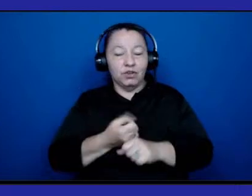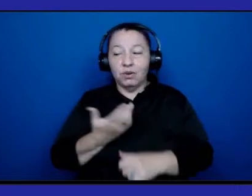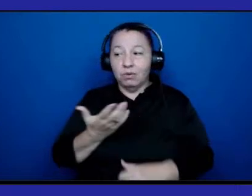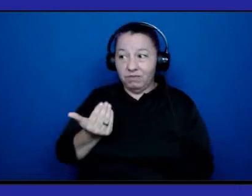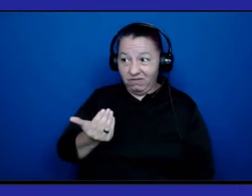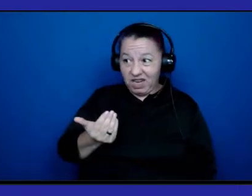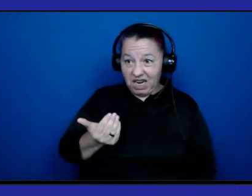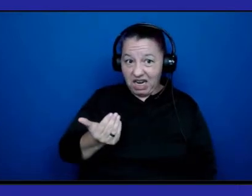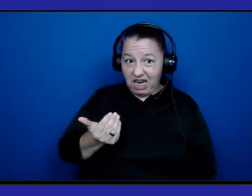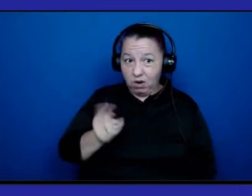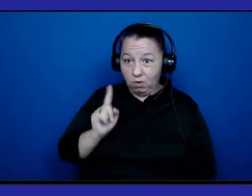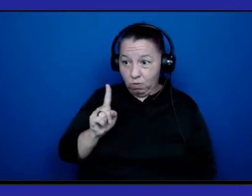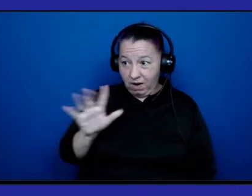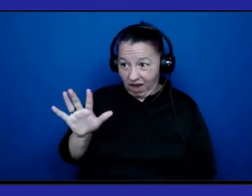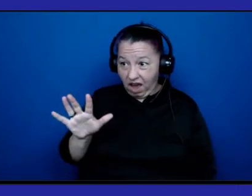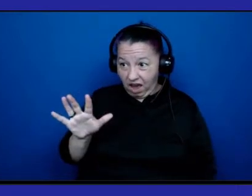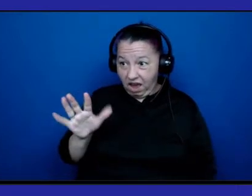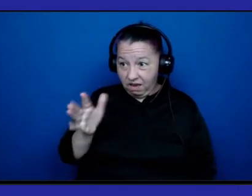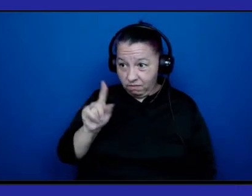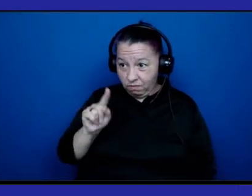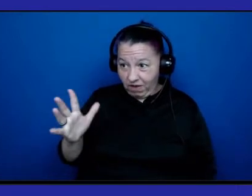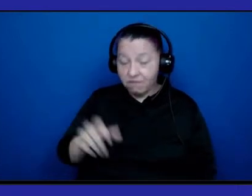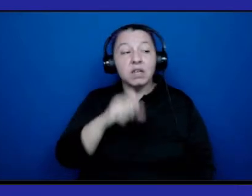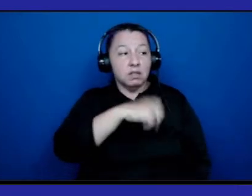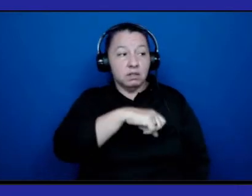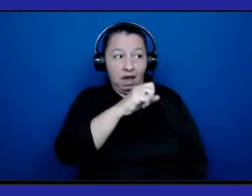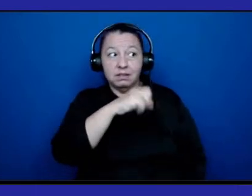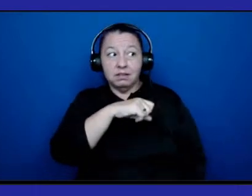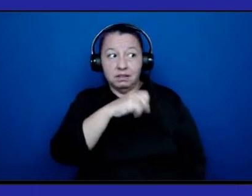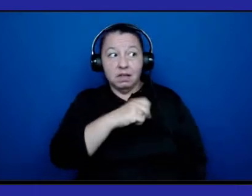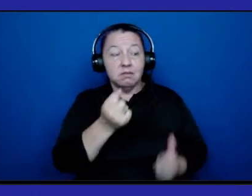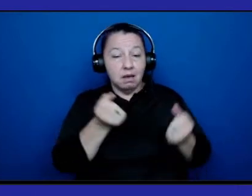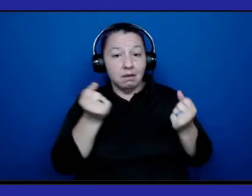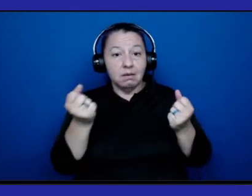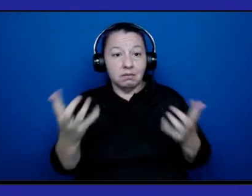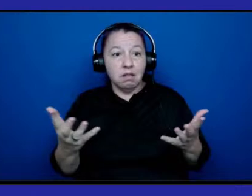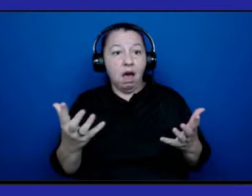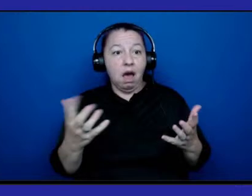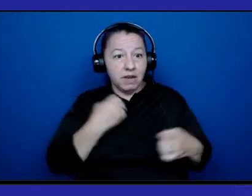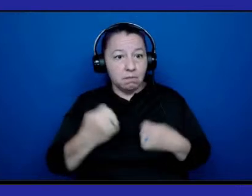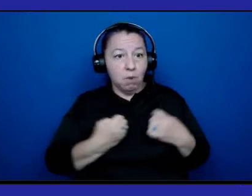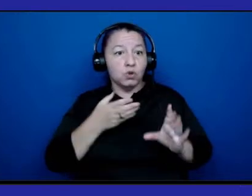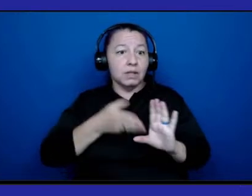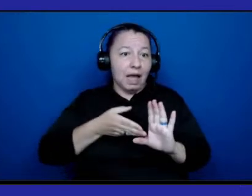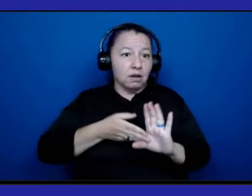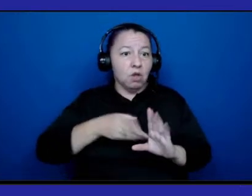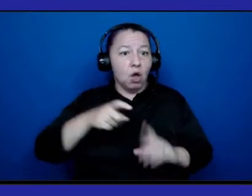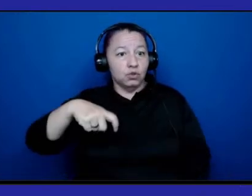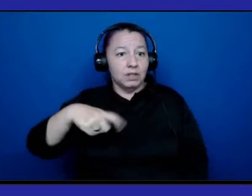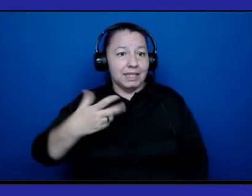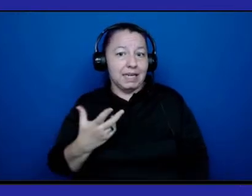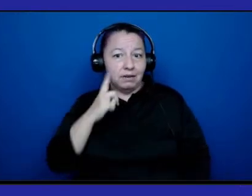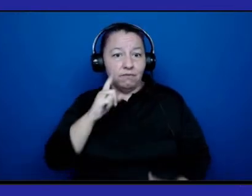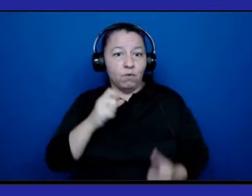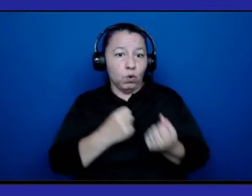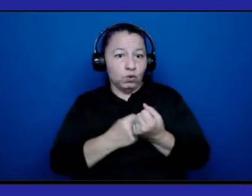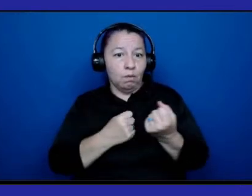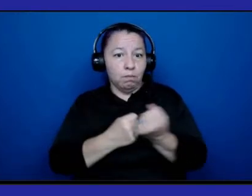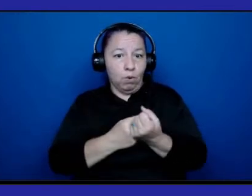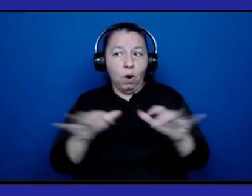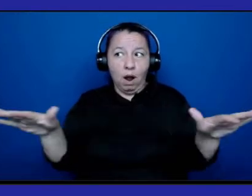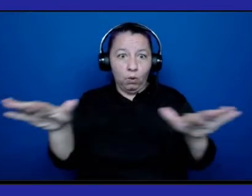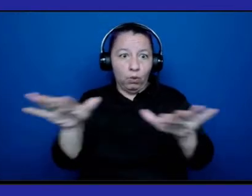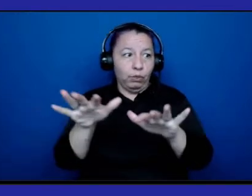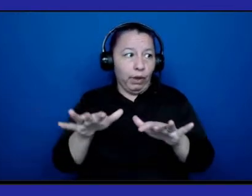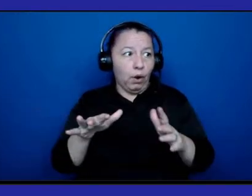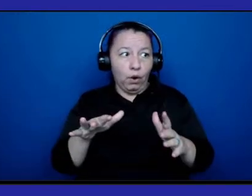15. 15. Right. Yeah, so there is a lot of emotional, psychological needs for support out there.